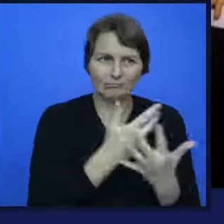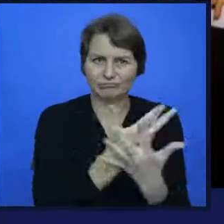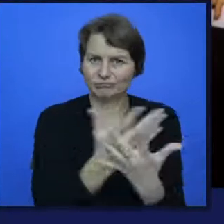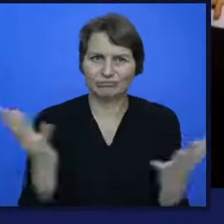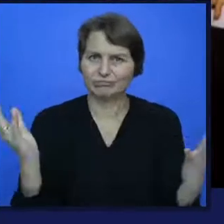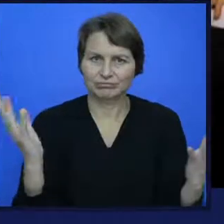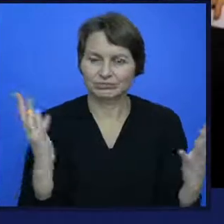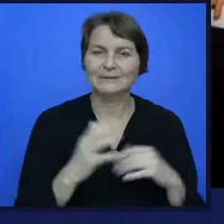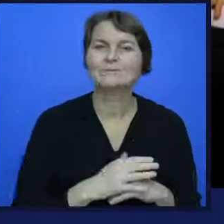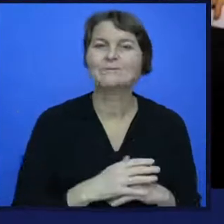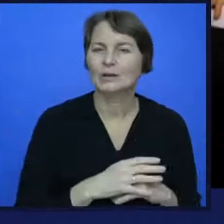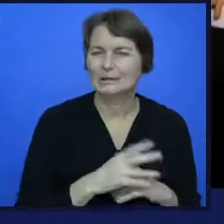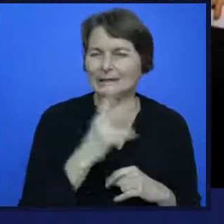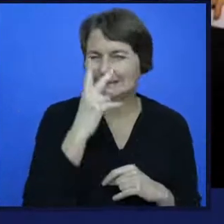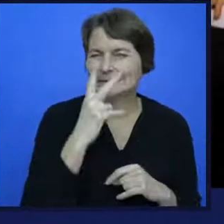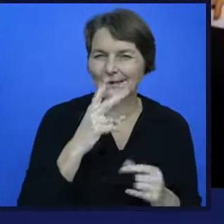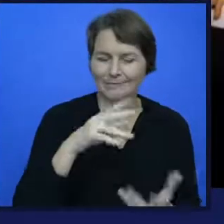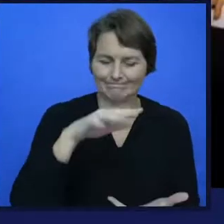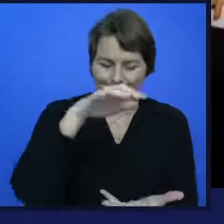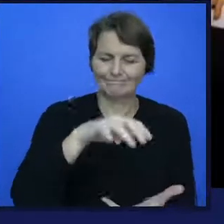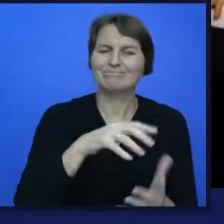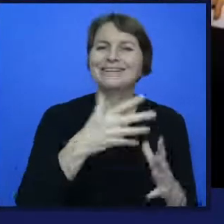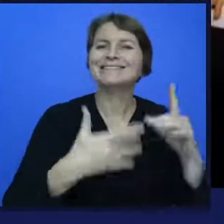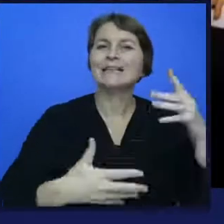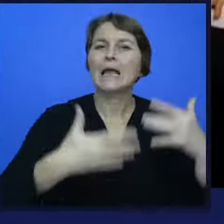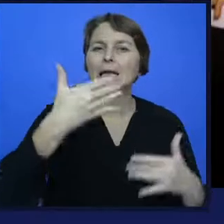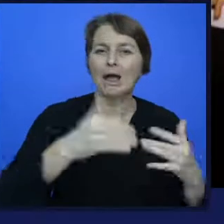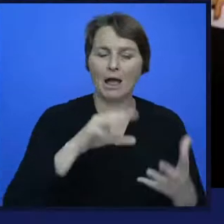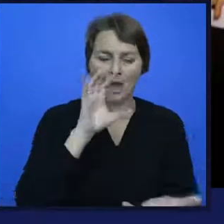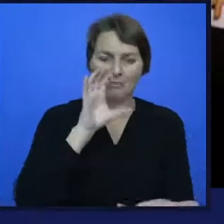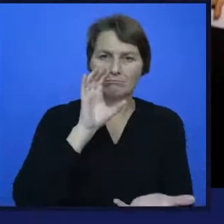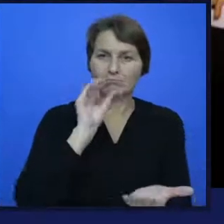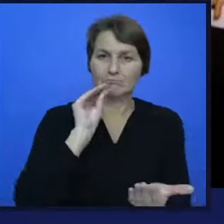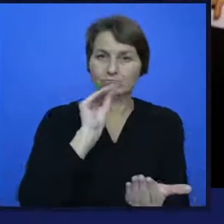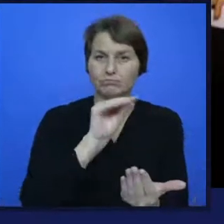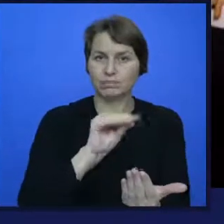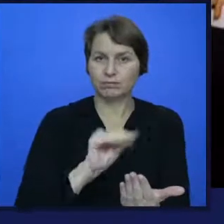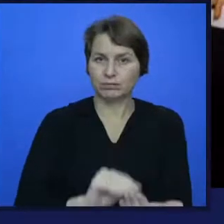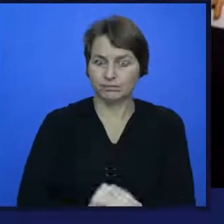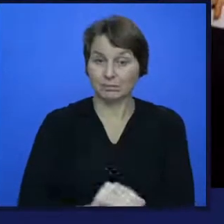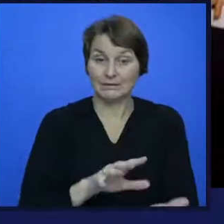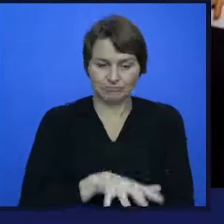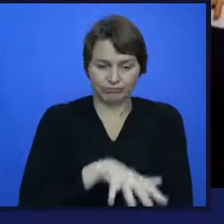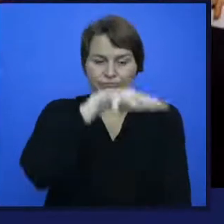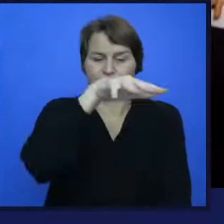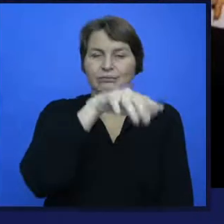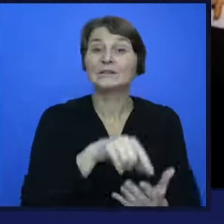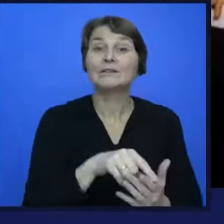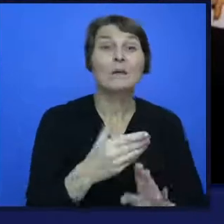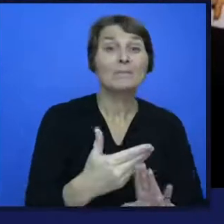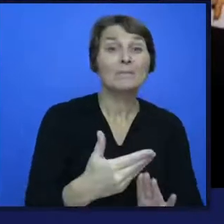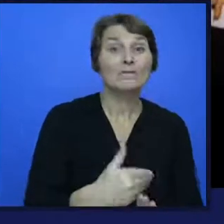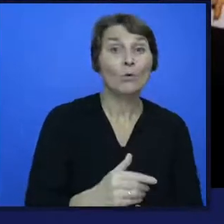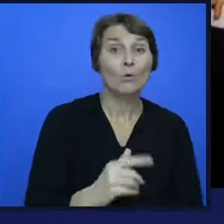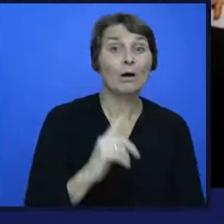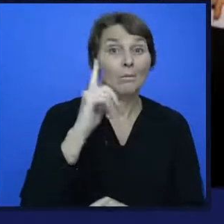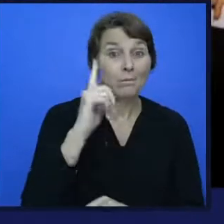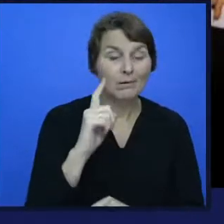the data. And so the reality of the matter is, the first question you should ask before doing any of these things is, number